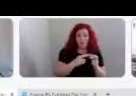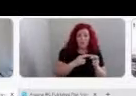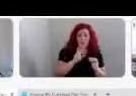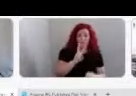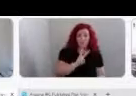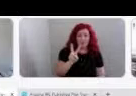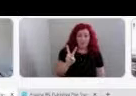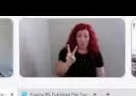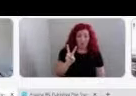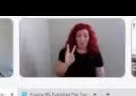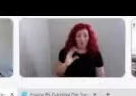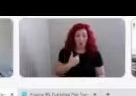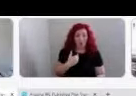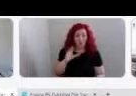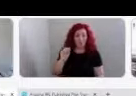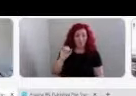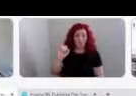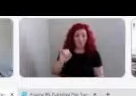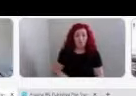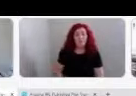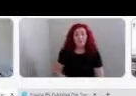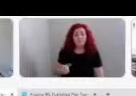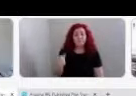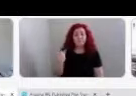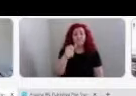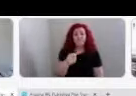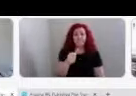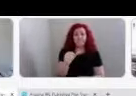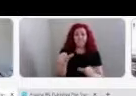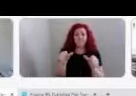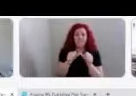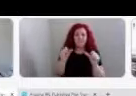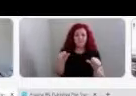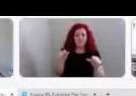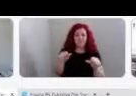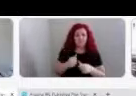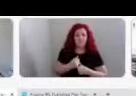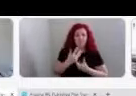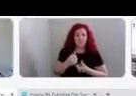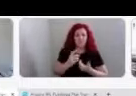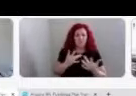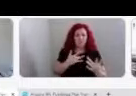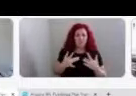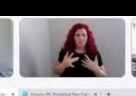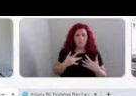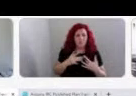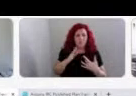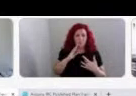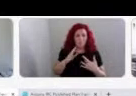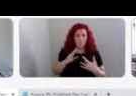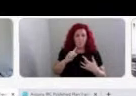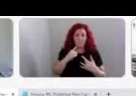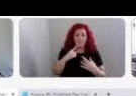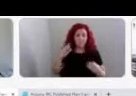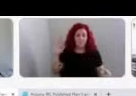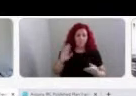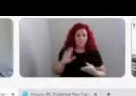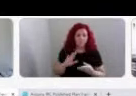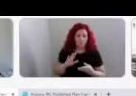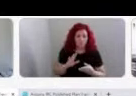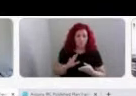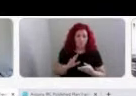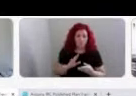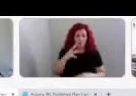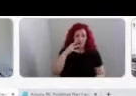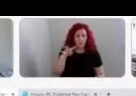community of interest you have placed us in areas where our ability to express our concerns will be significantly reduced and